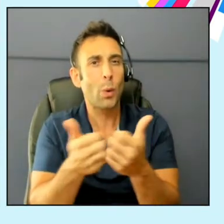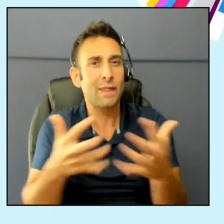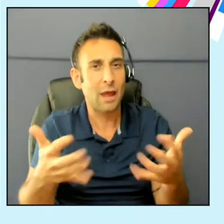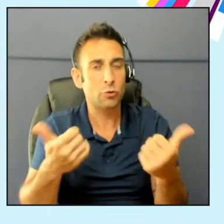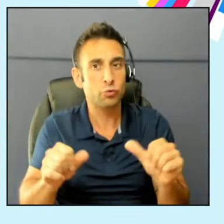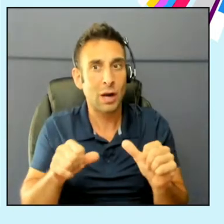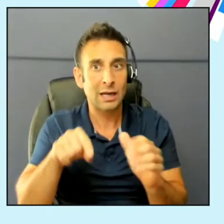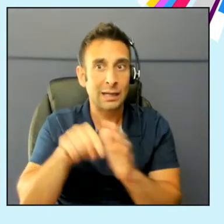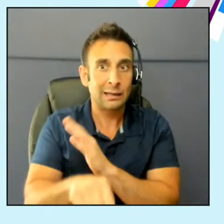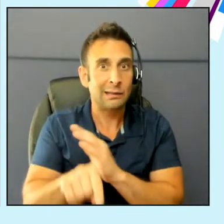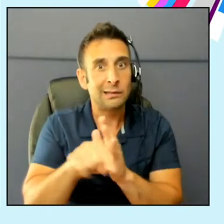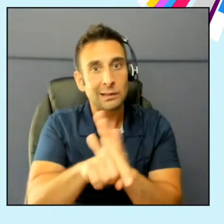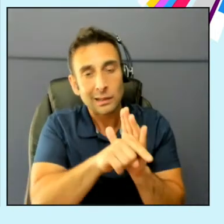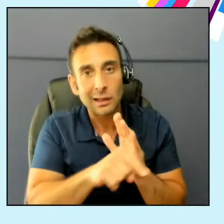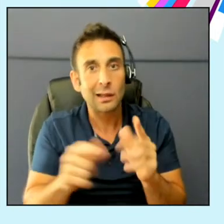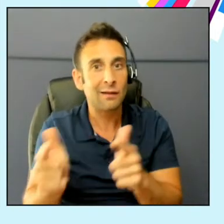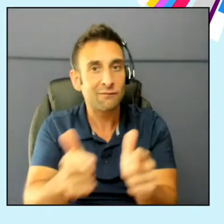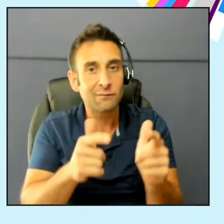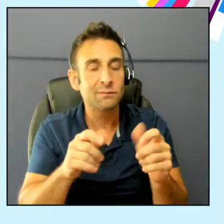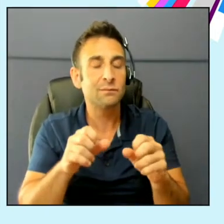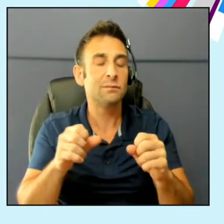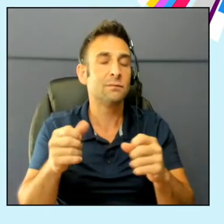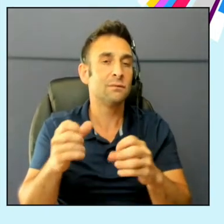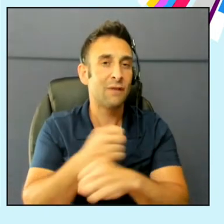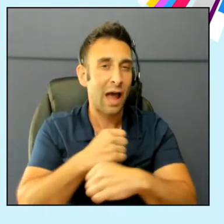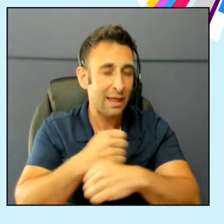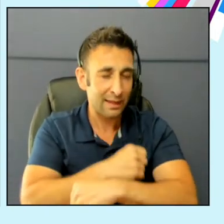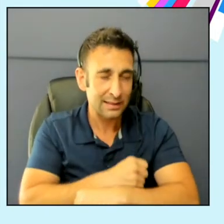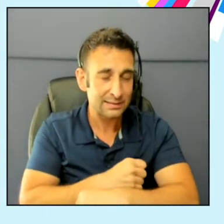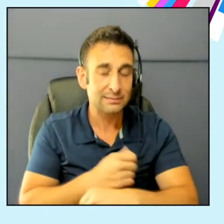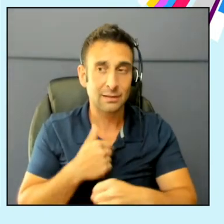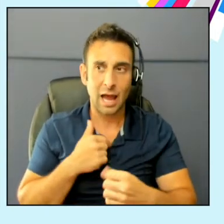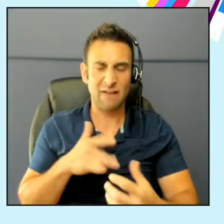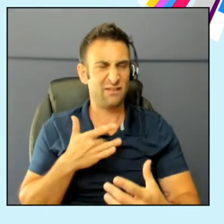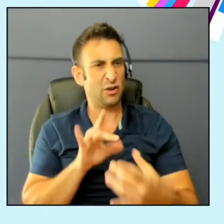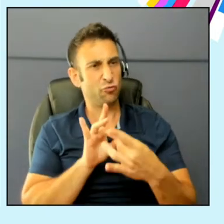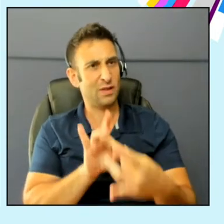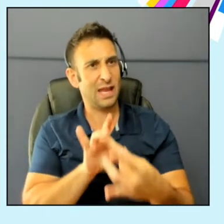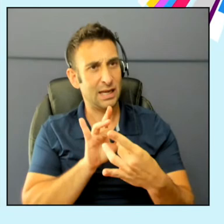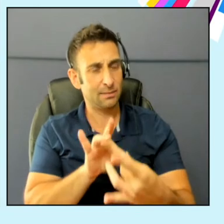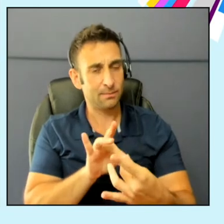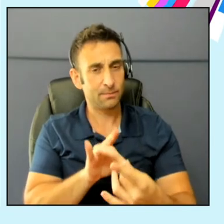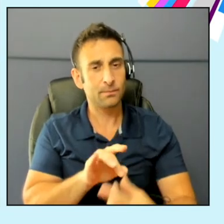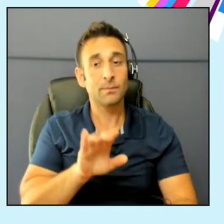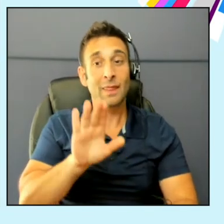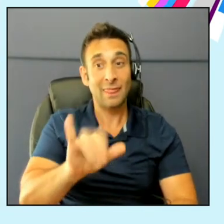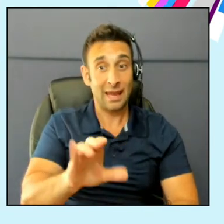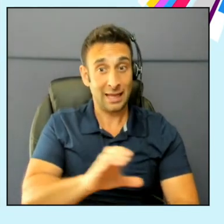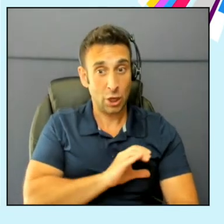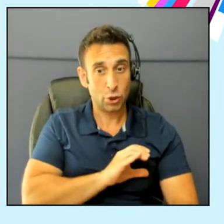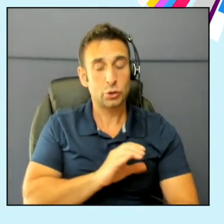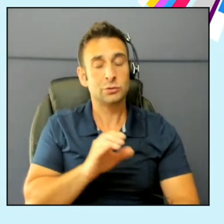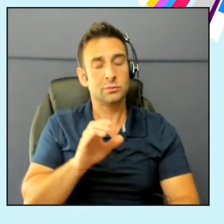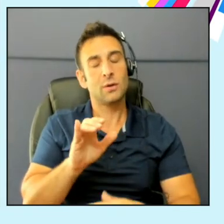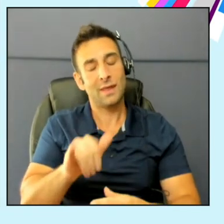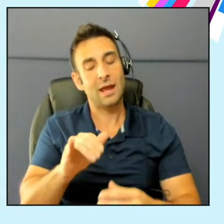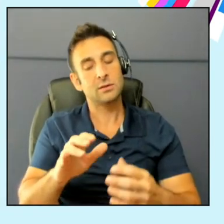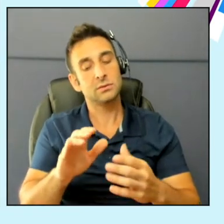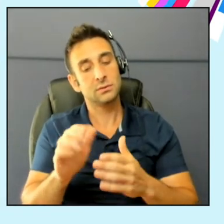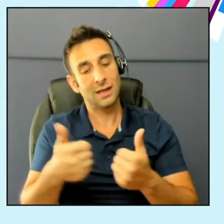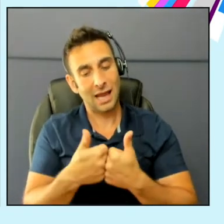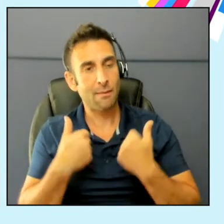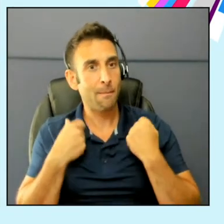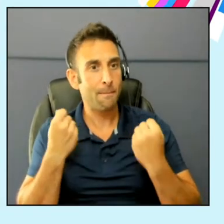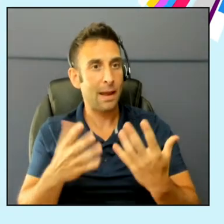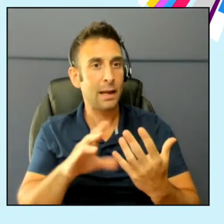only way. I relate to them so much. Wandersong also has many other queer characters presented as totally